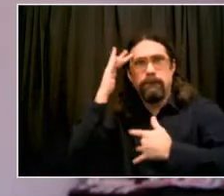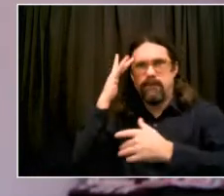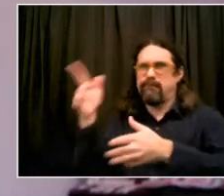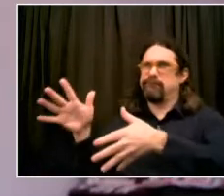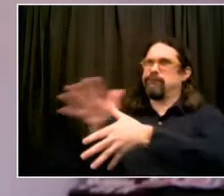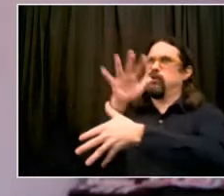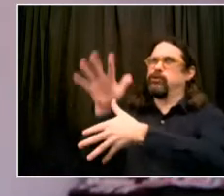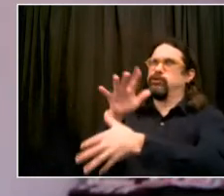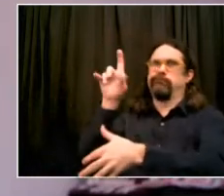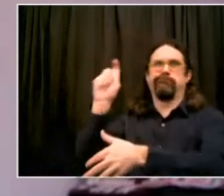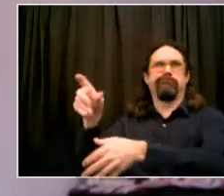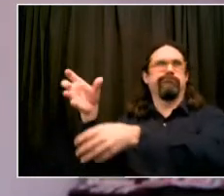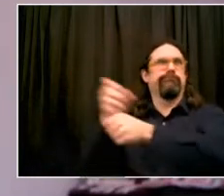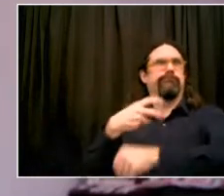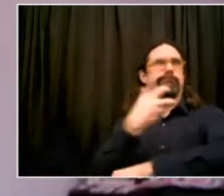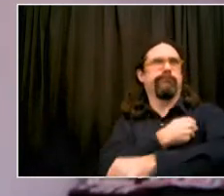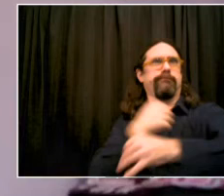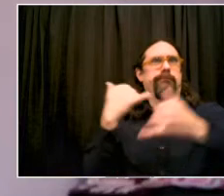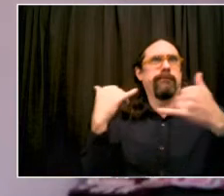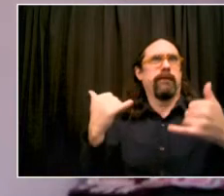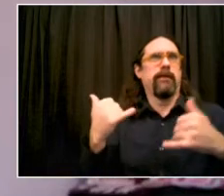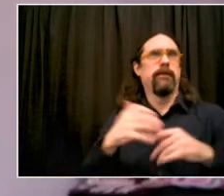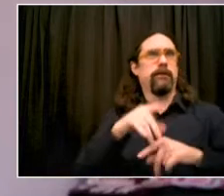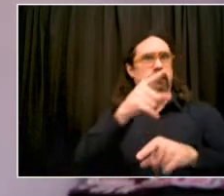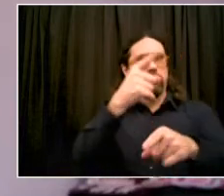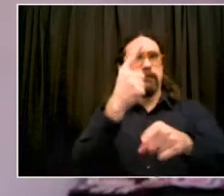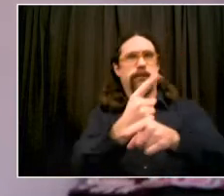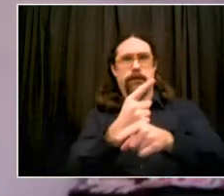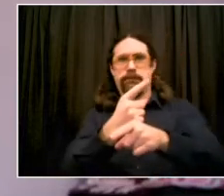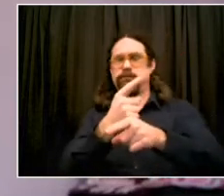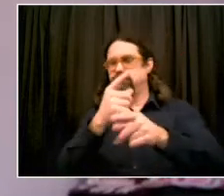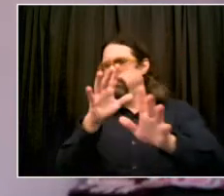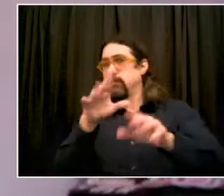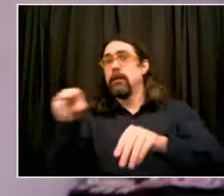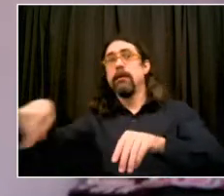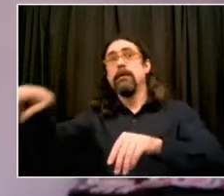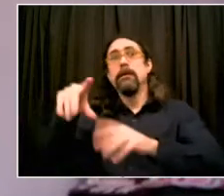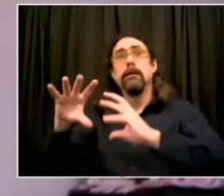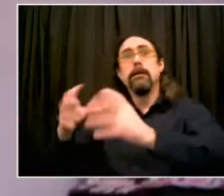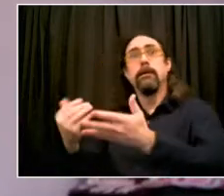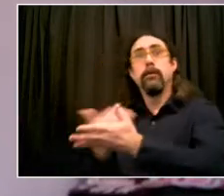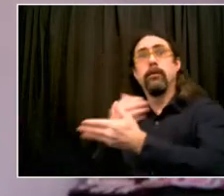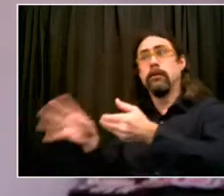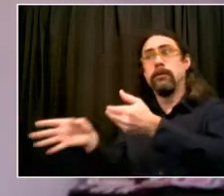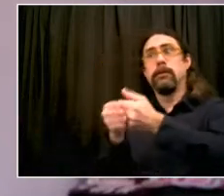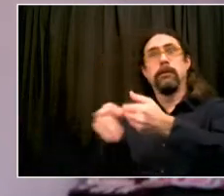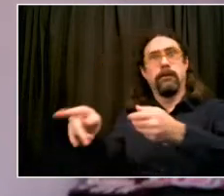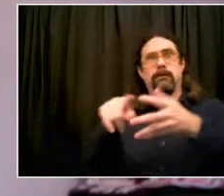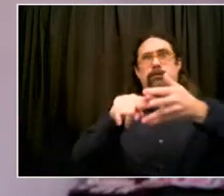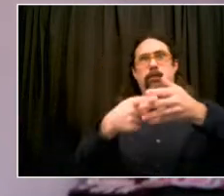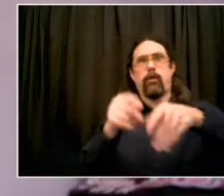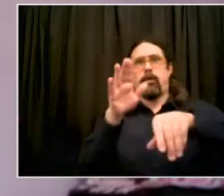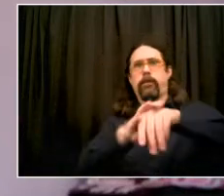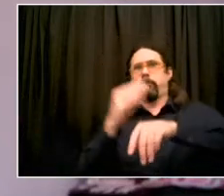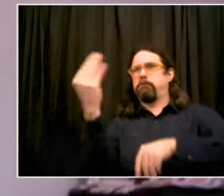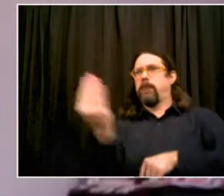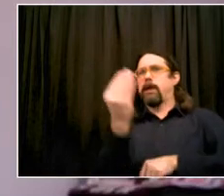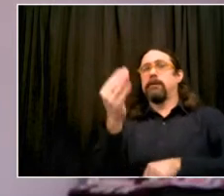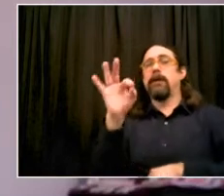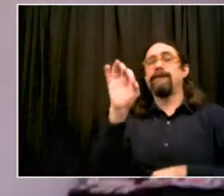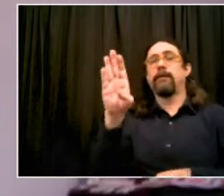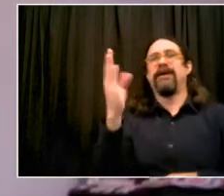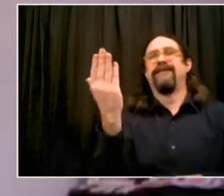Monday. And with respect to the verification, there are a few different means by which